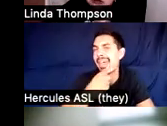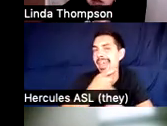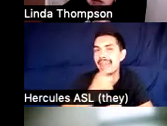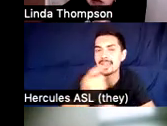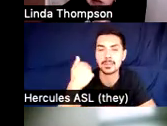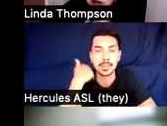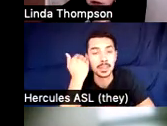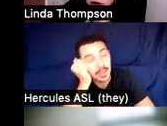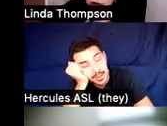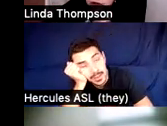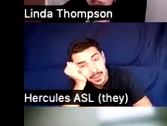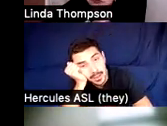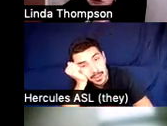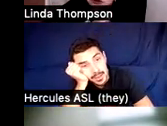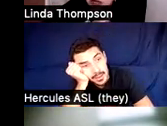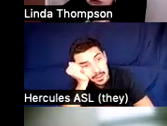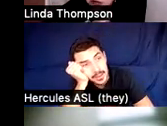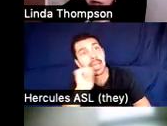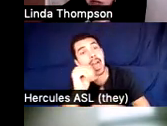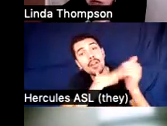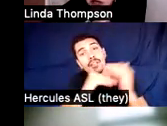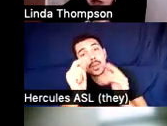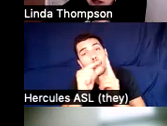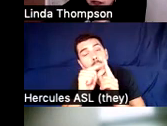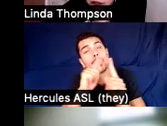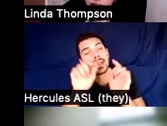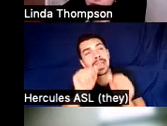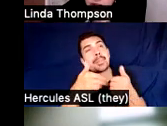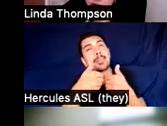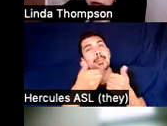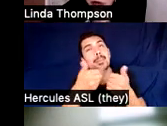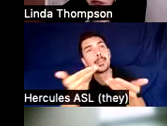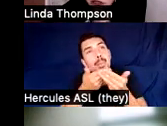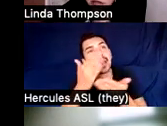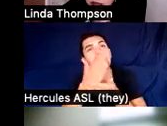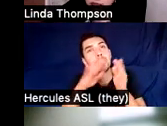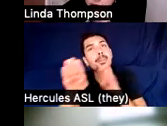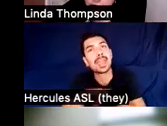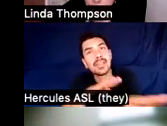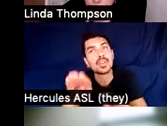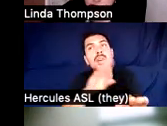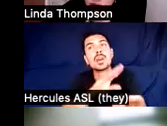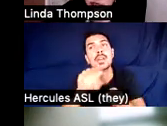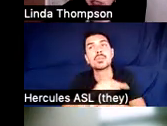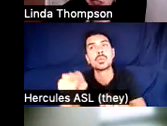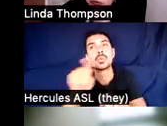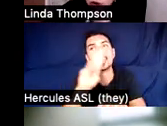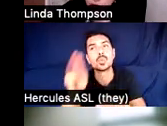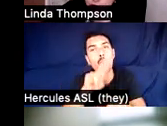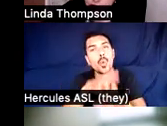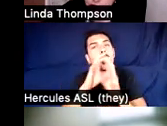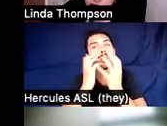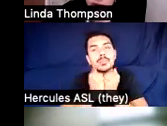those are not comforting words, but we can bring those behaviors and those norms into